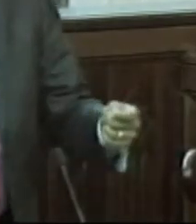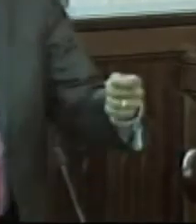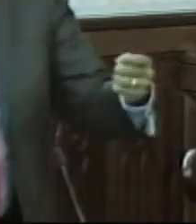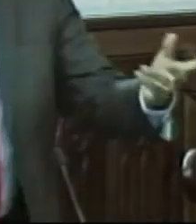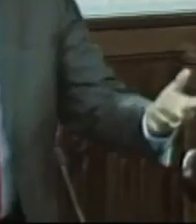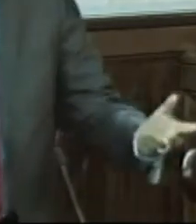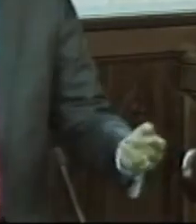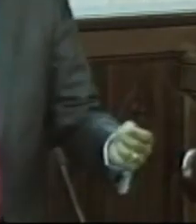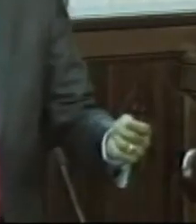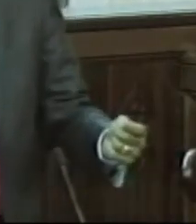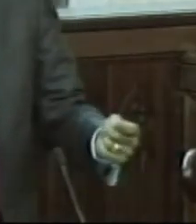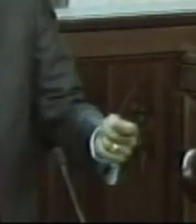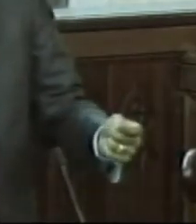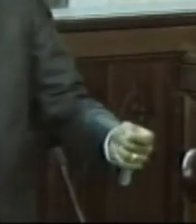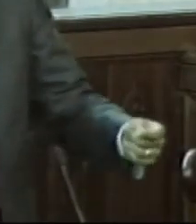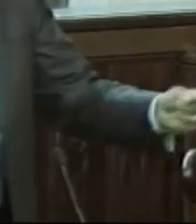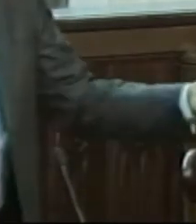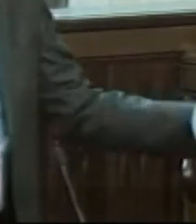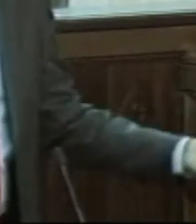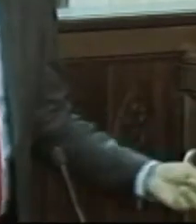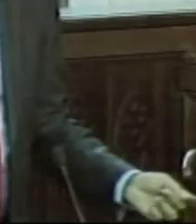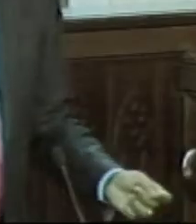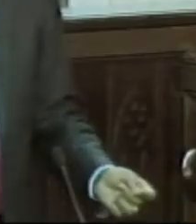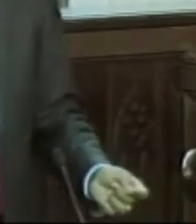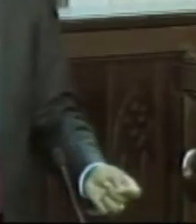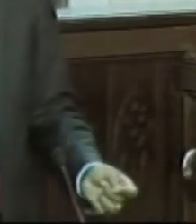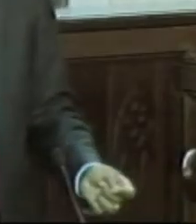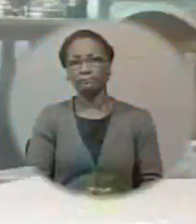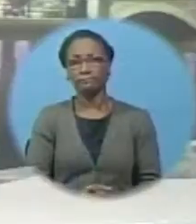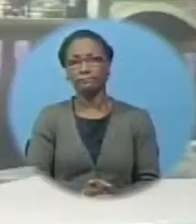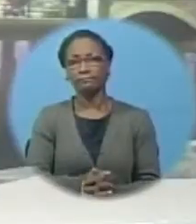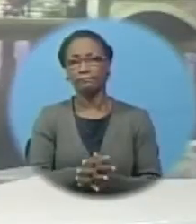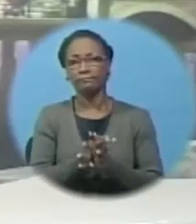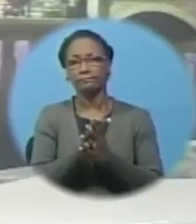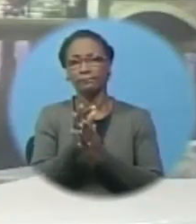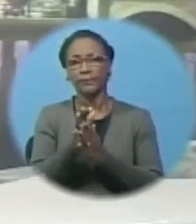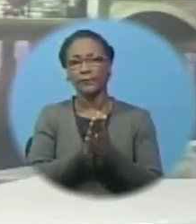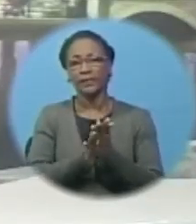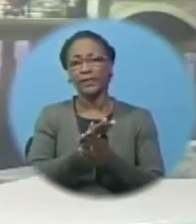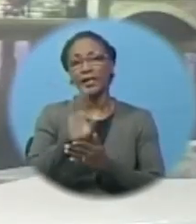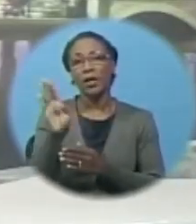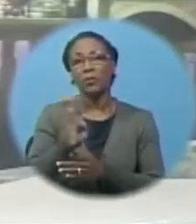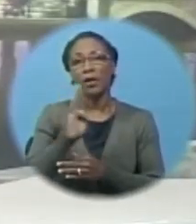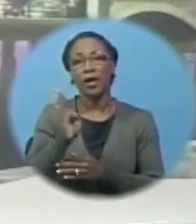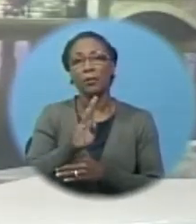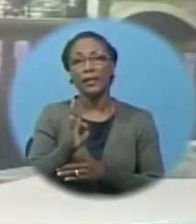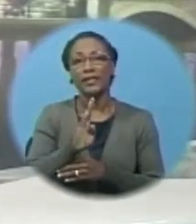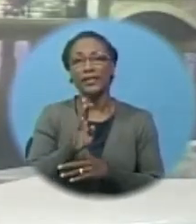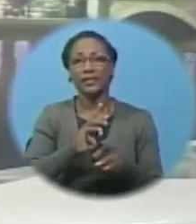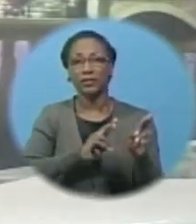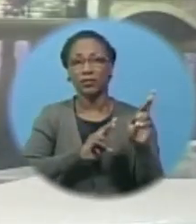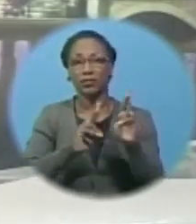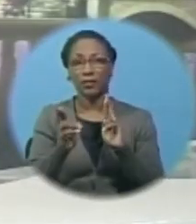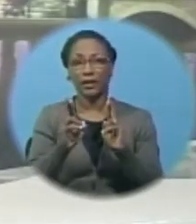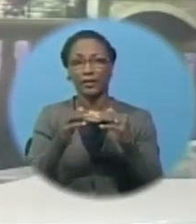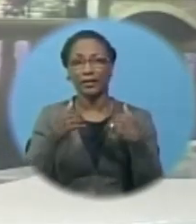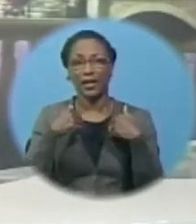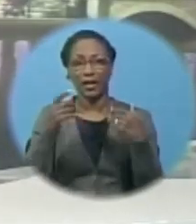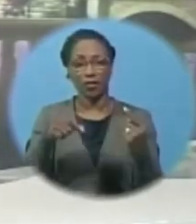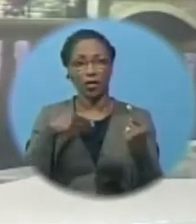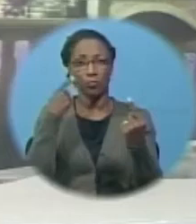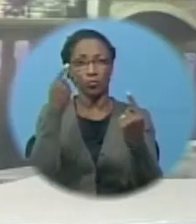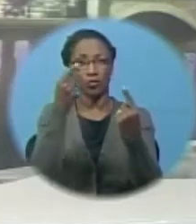to pay that gardener to do the house next door to him. Barbados is set to realize a projected